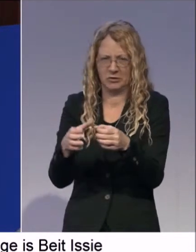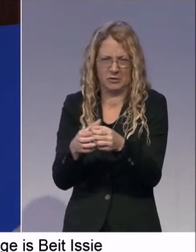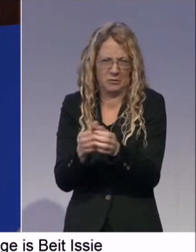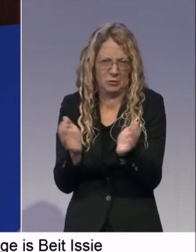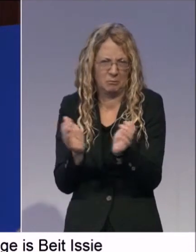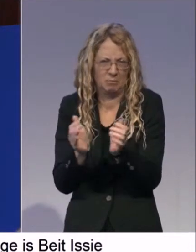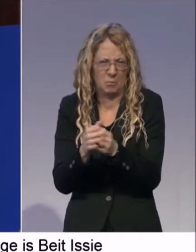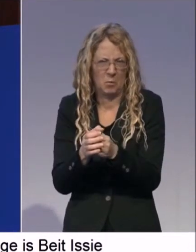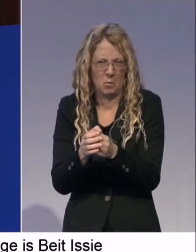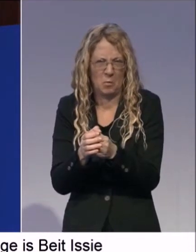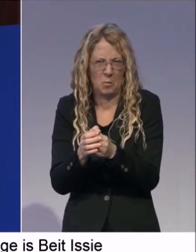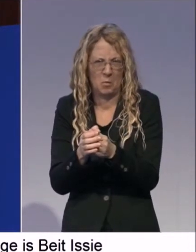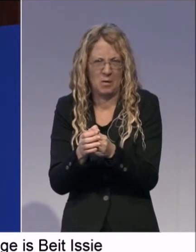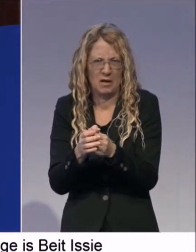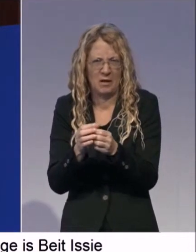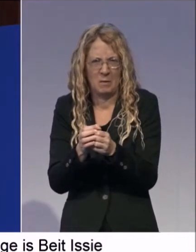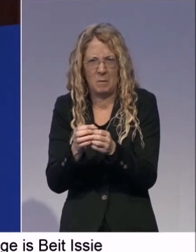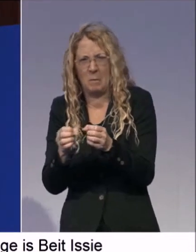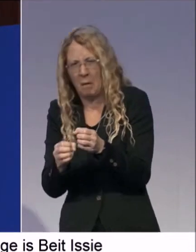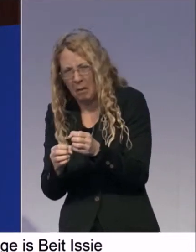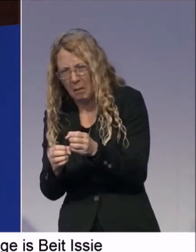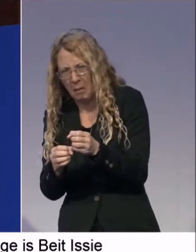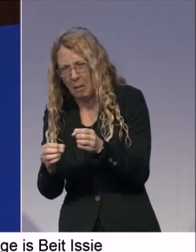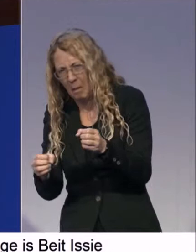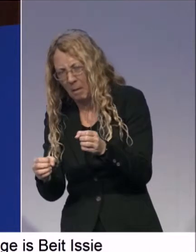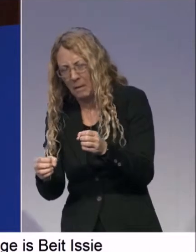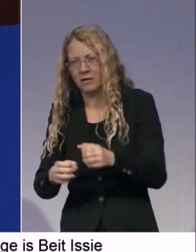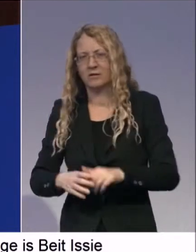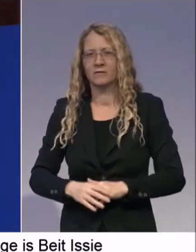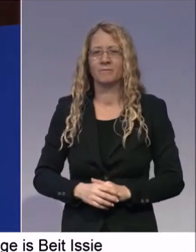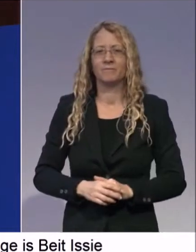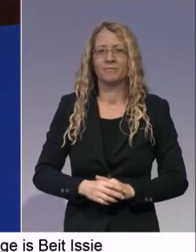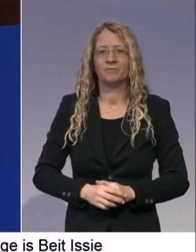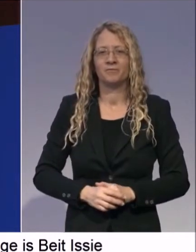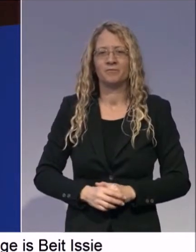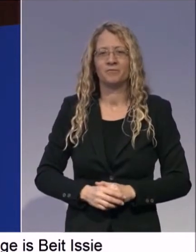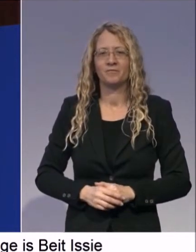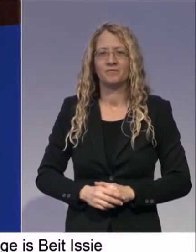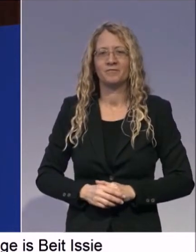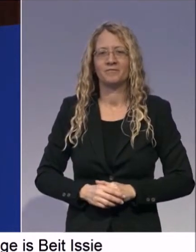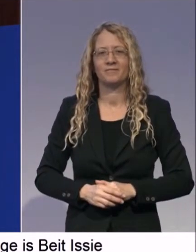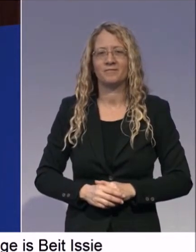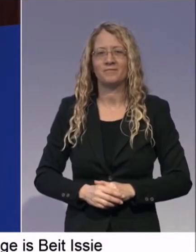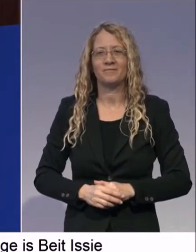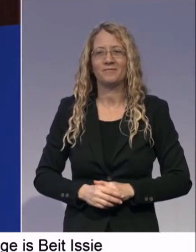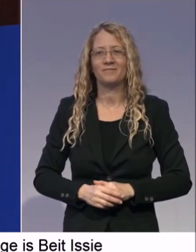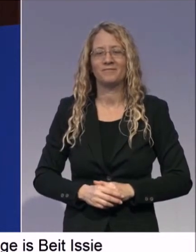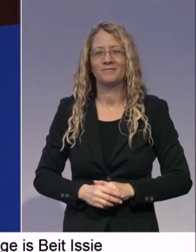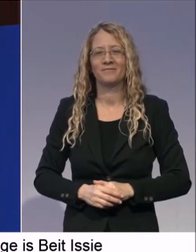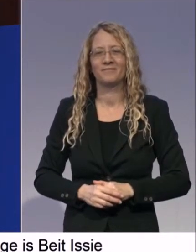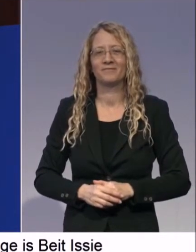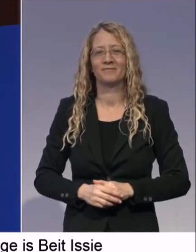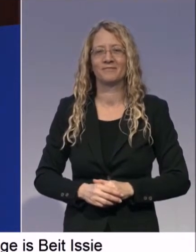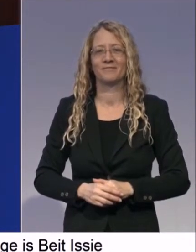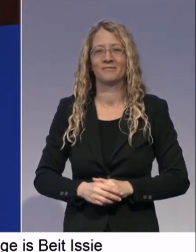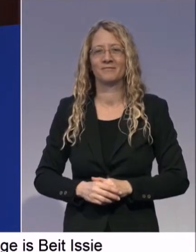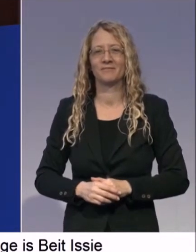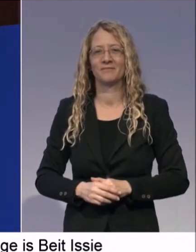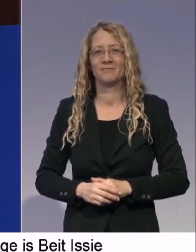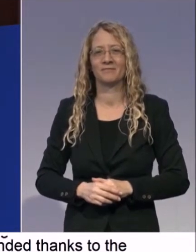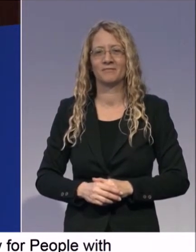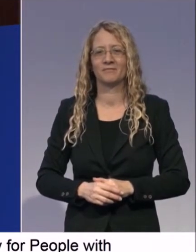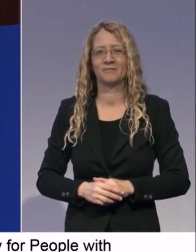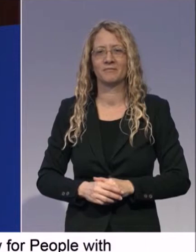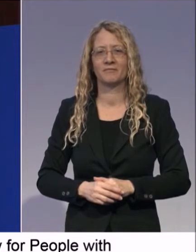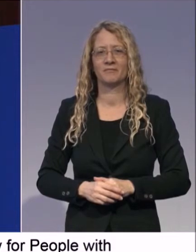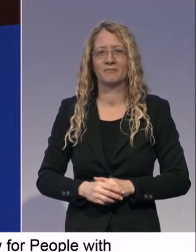others. And you say about them, they cannot think, and they cannot speak, and they